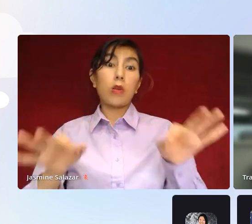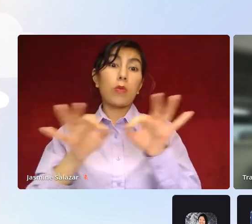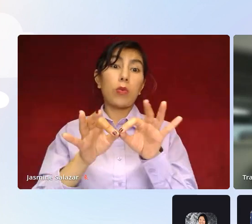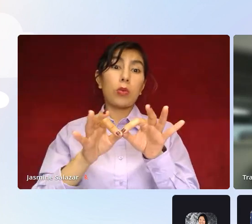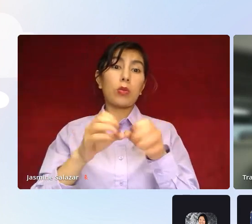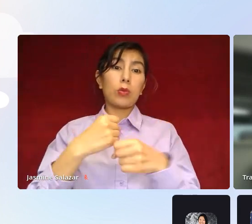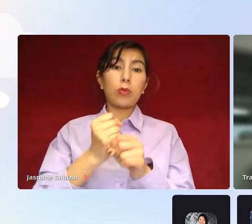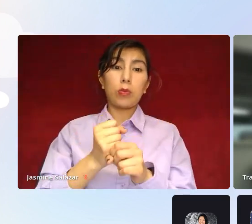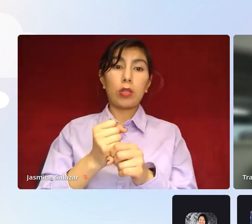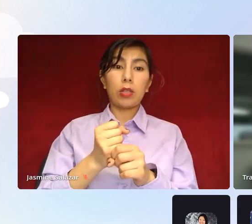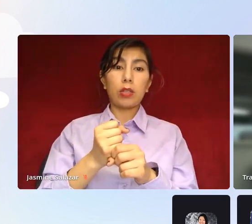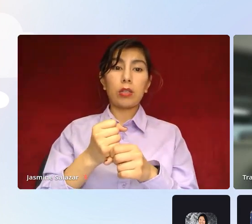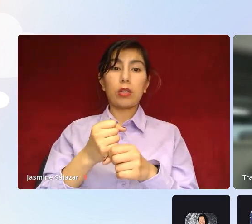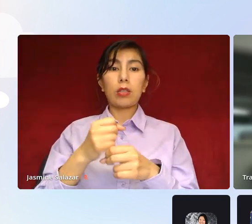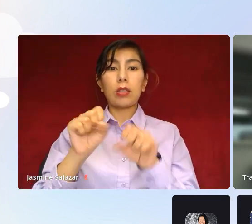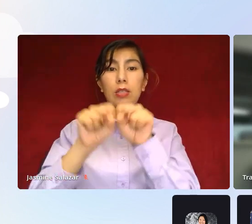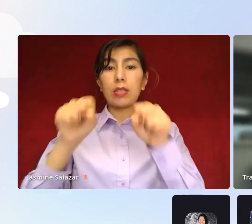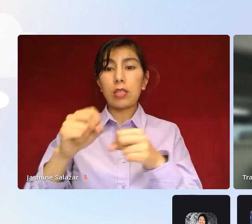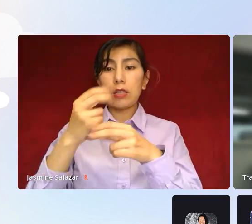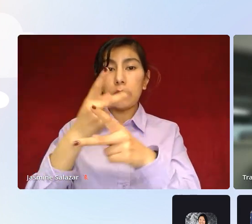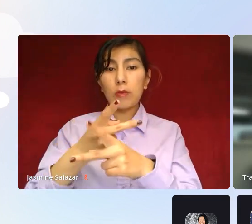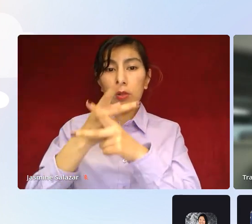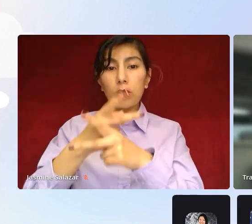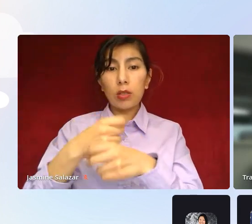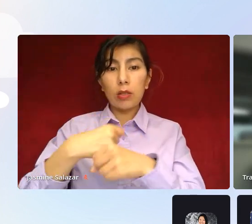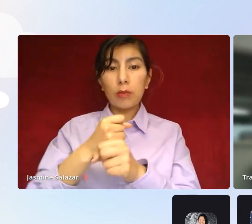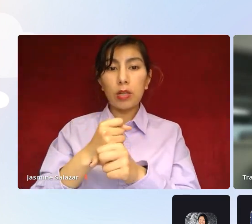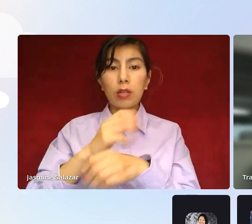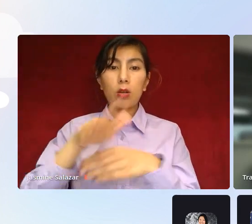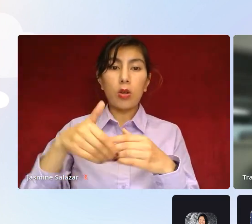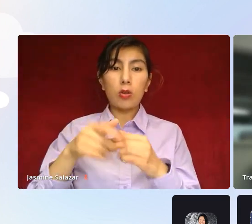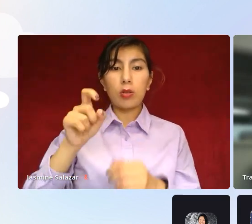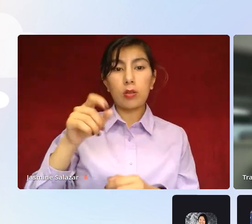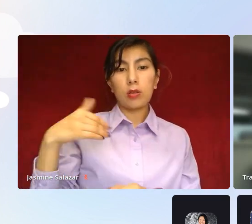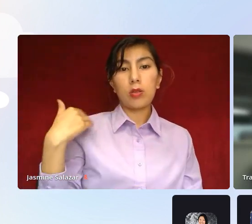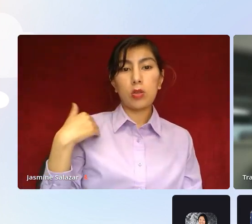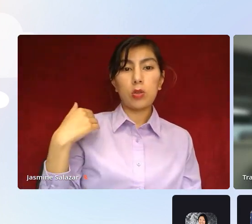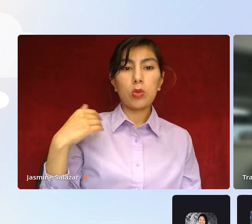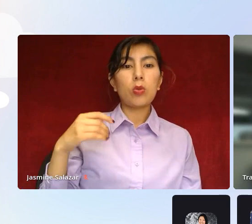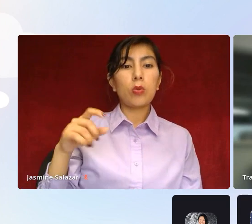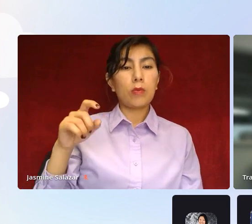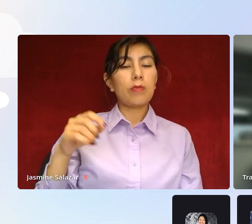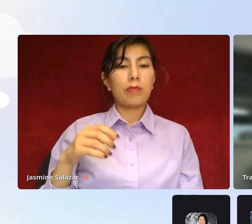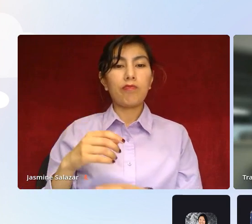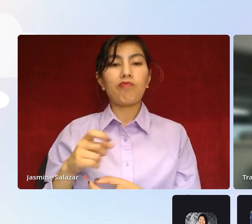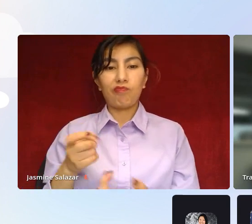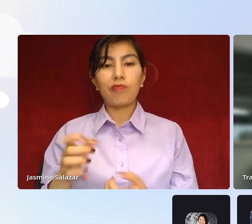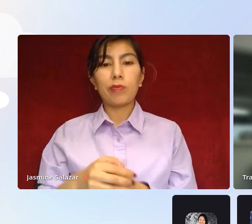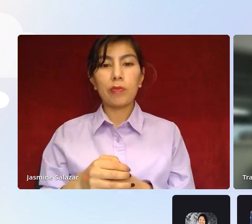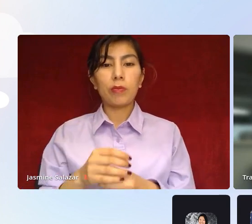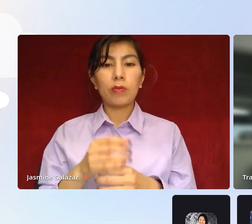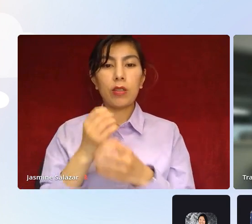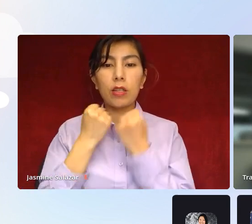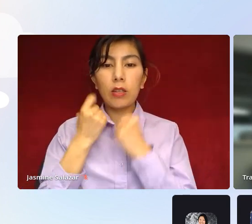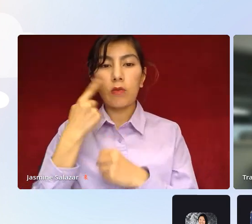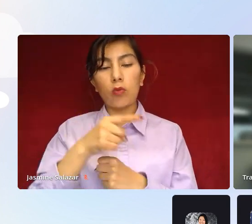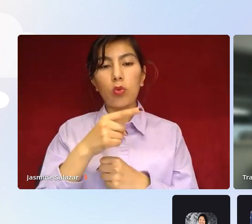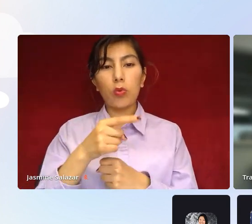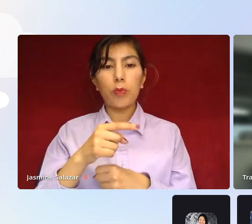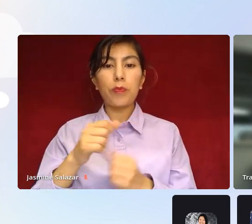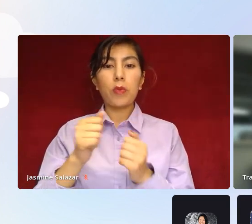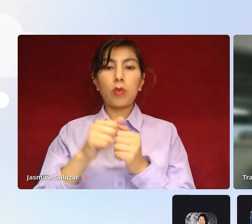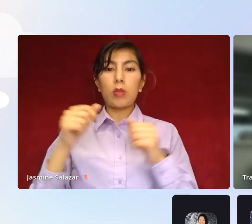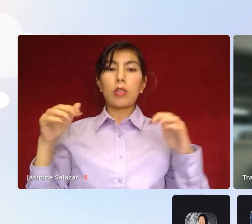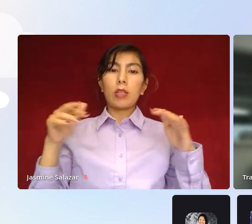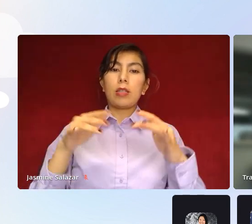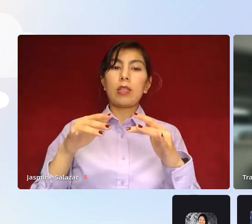create a system of care that truly meets the needs of all children and youth. As we come together for this year's System of Care Summit,